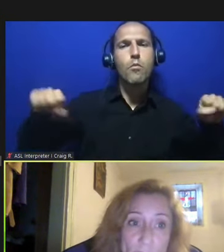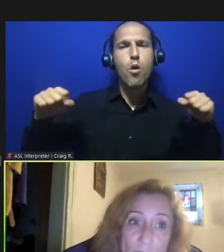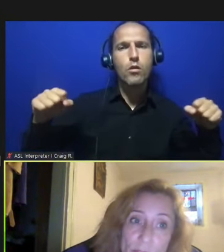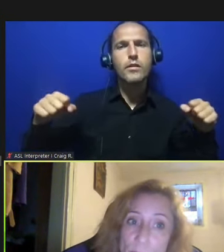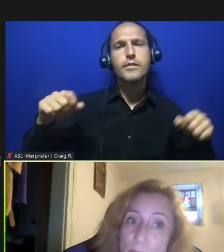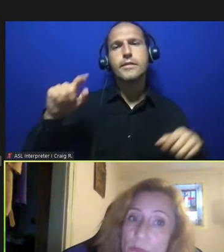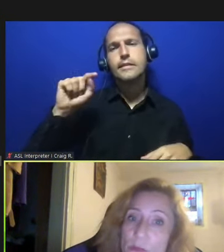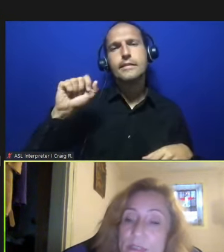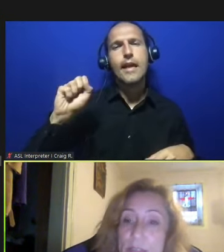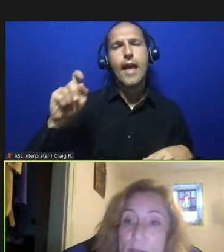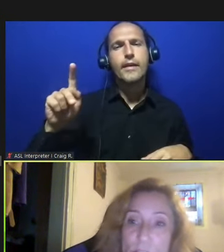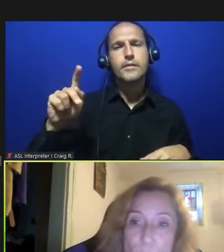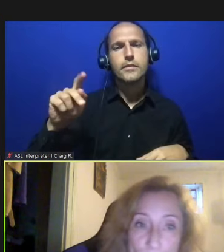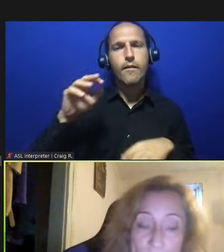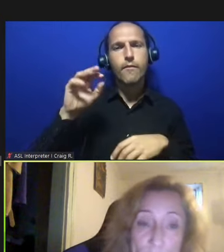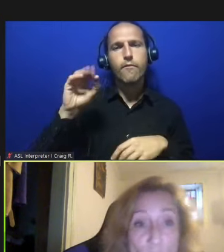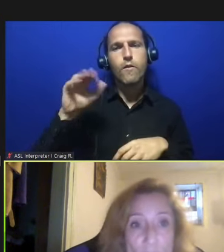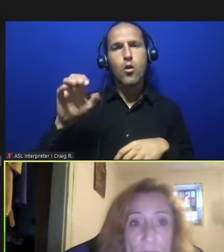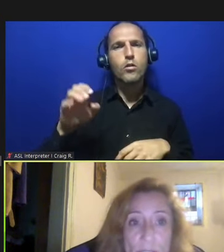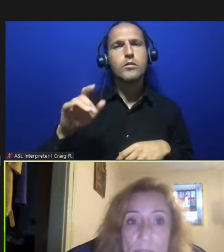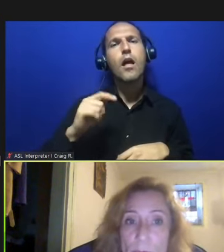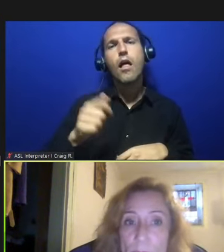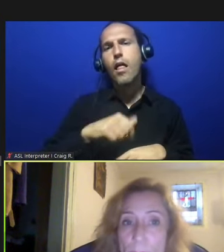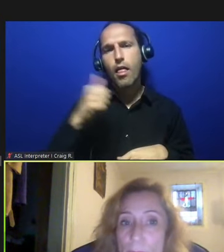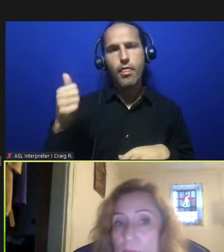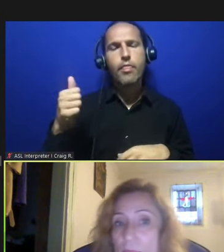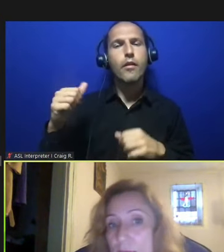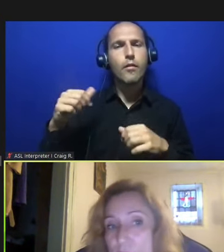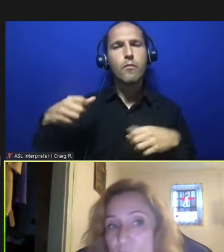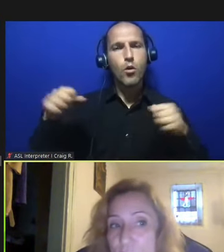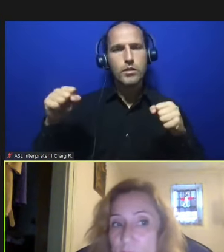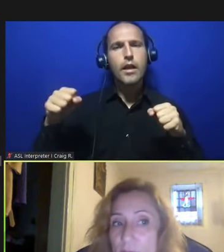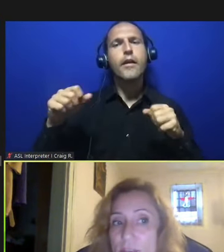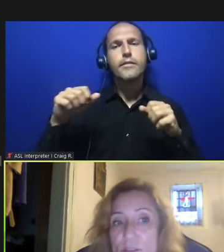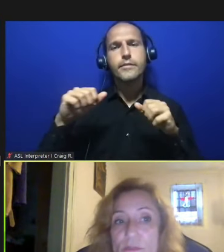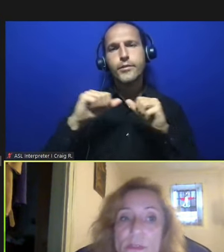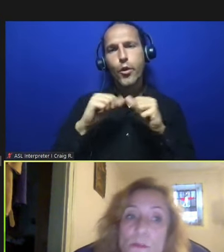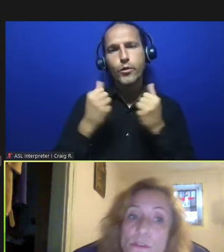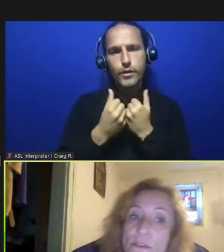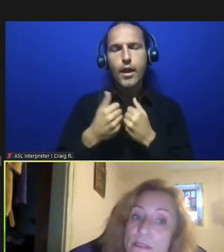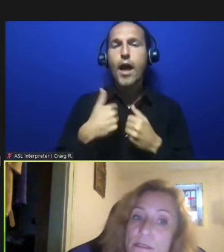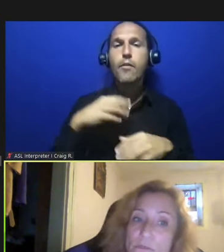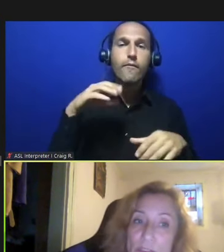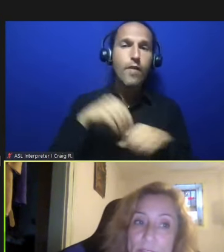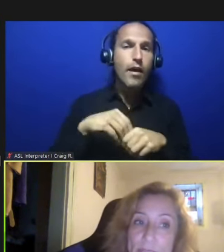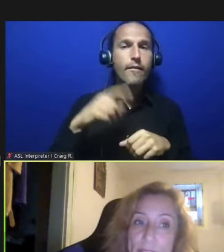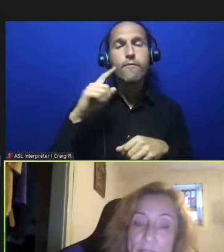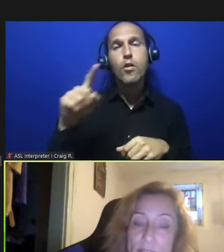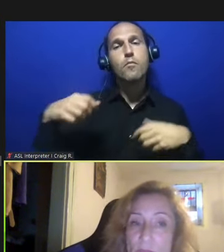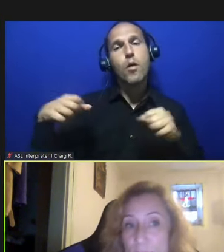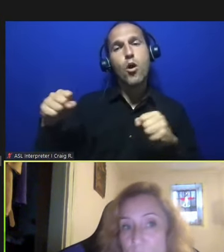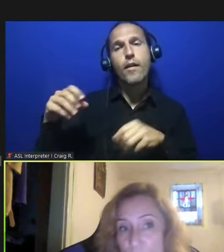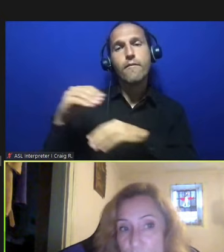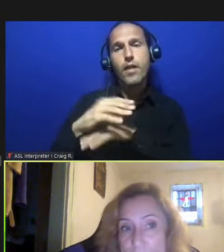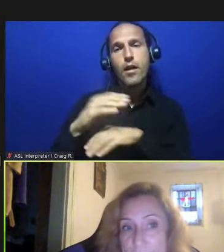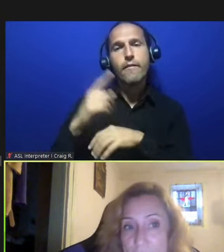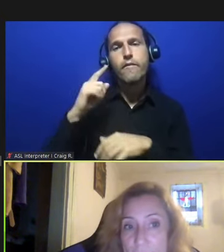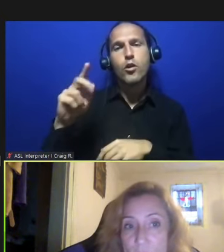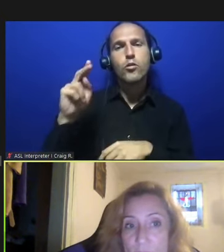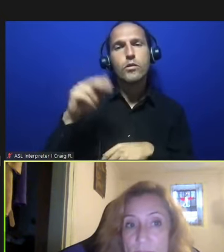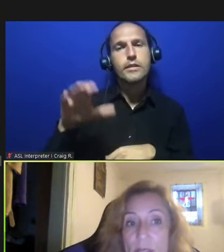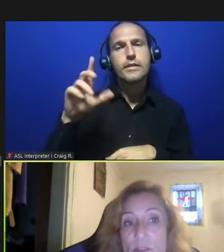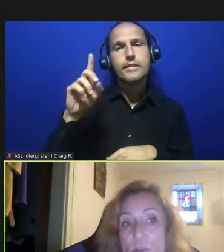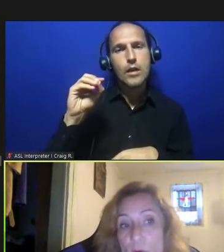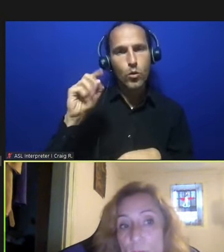Force and a founding member of the Sirens Women's Motorcycle Club. In addition, I serve on the Motorcycle Advisory Council convened by New York City